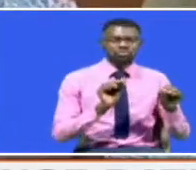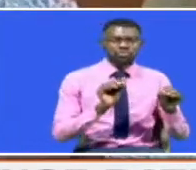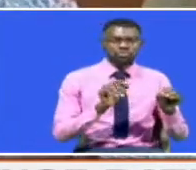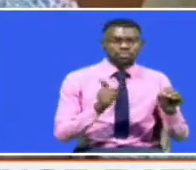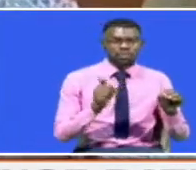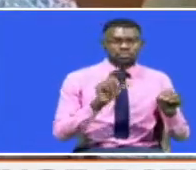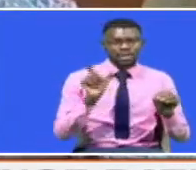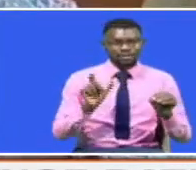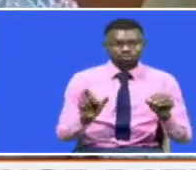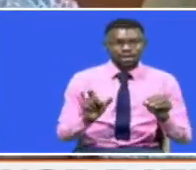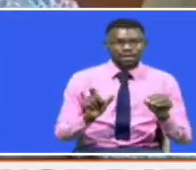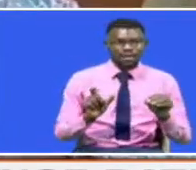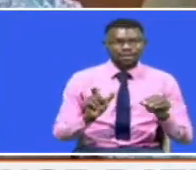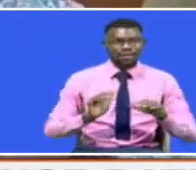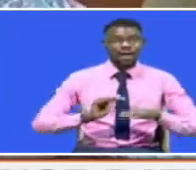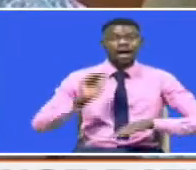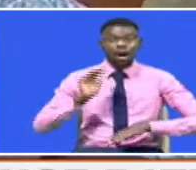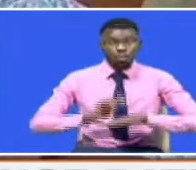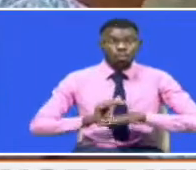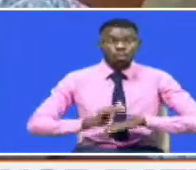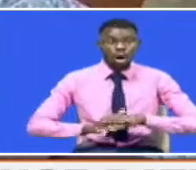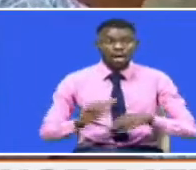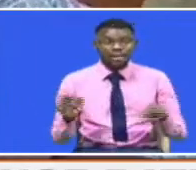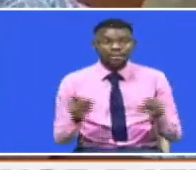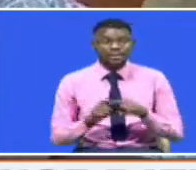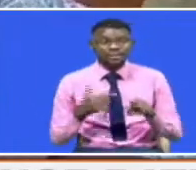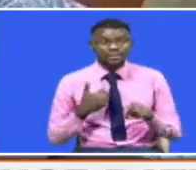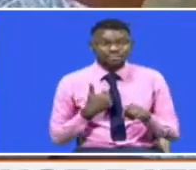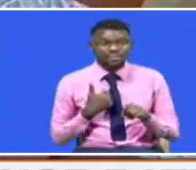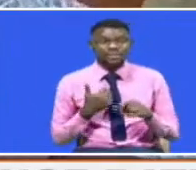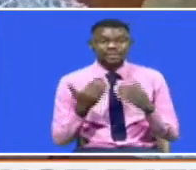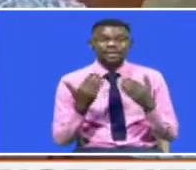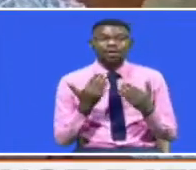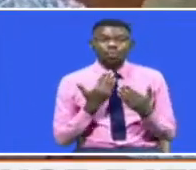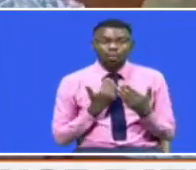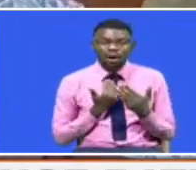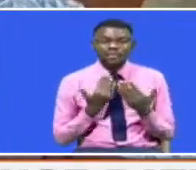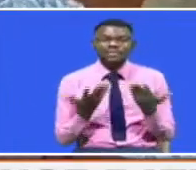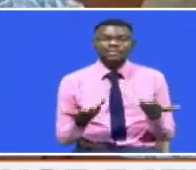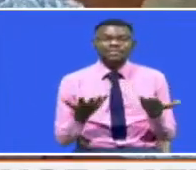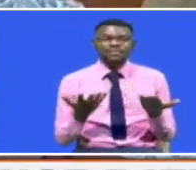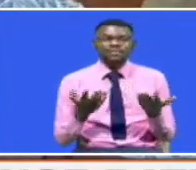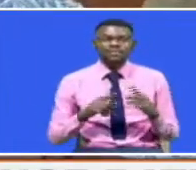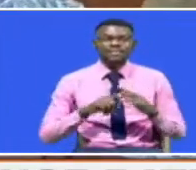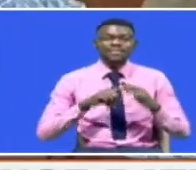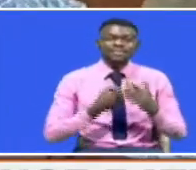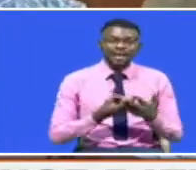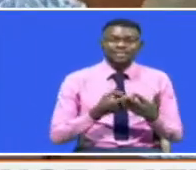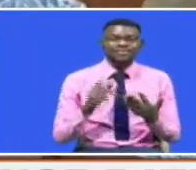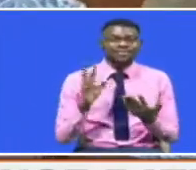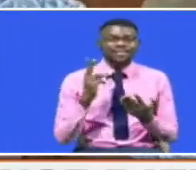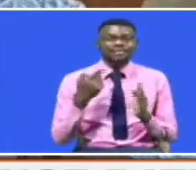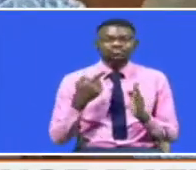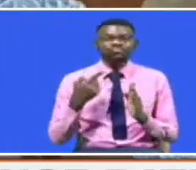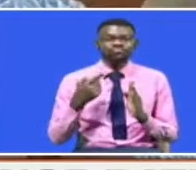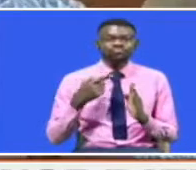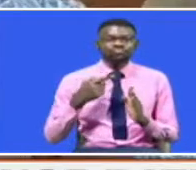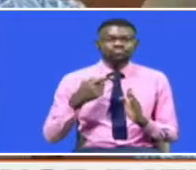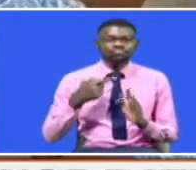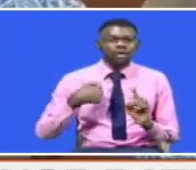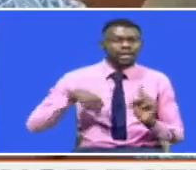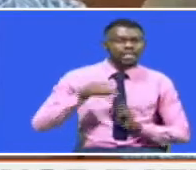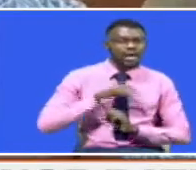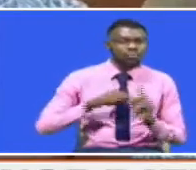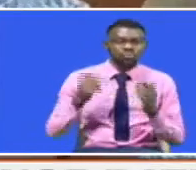was going to slow up. That's why now we have to move into to start a second hub, and from also Mombasa